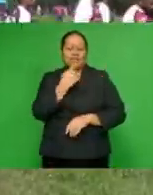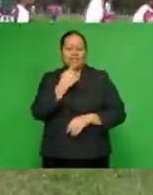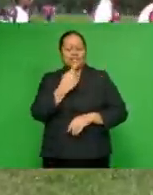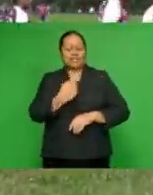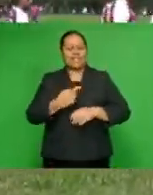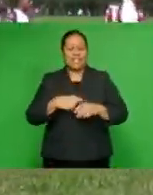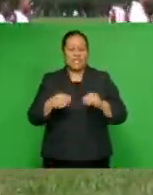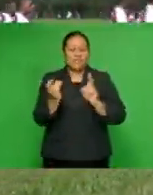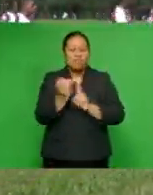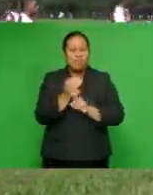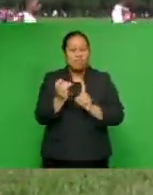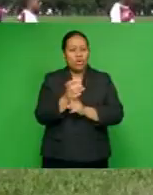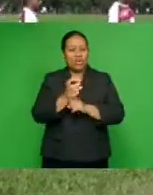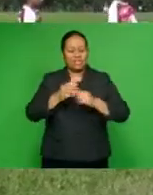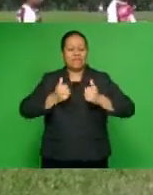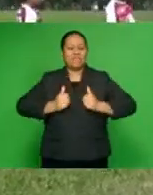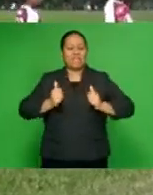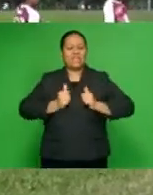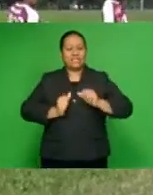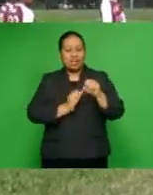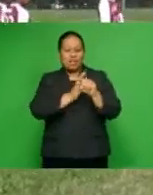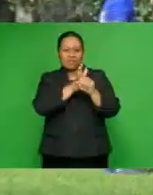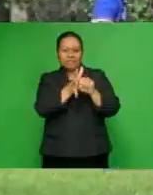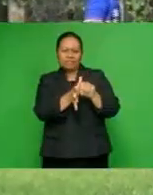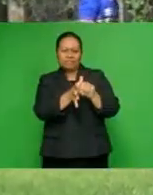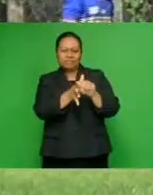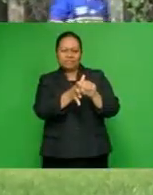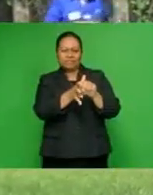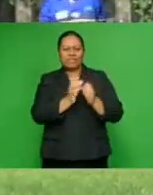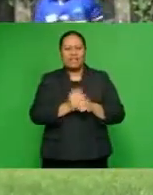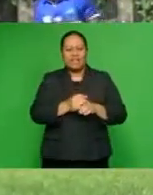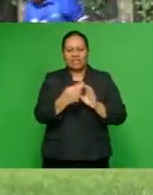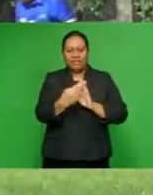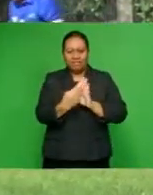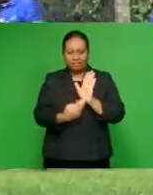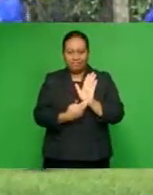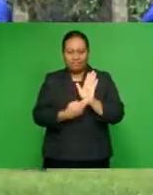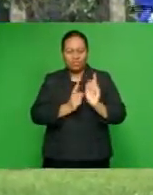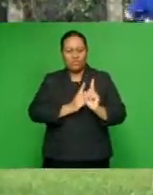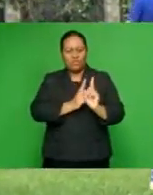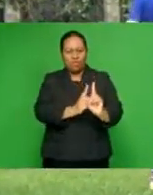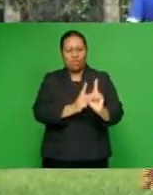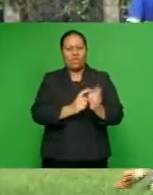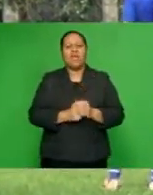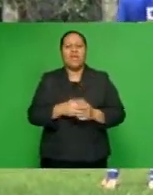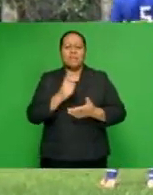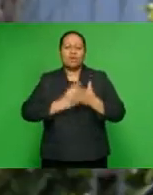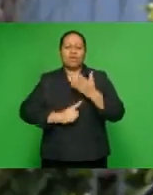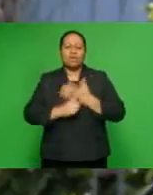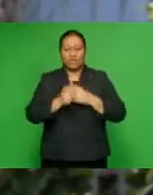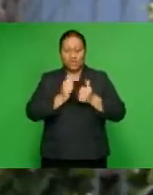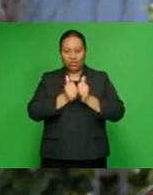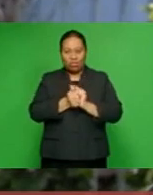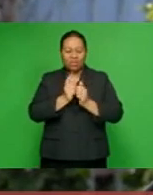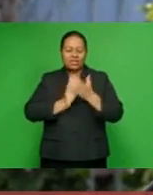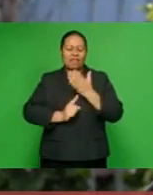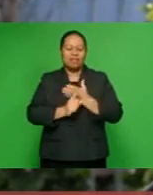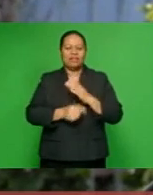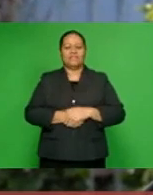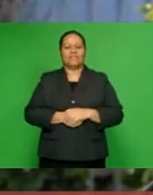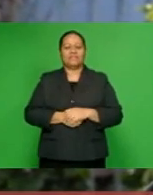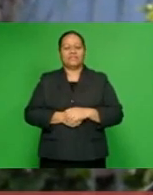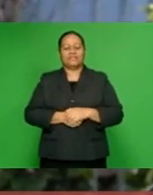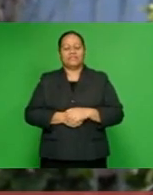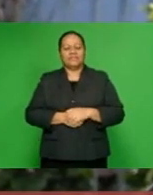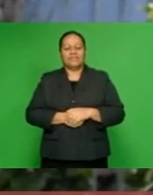the importance of practicing COVID-19 precautionary measures, especially during sporting events. But it